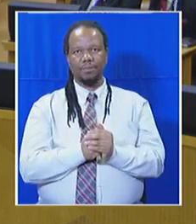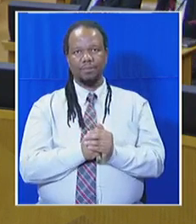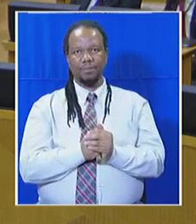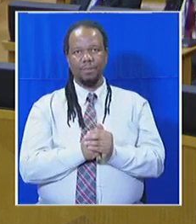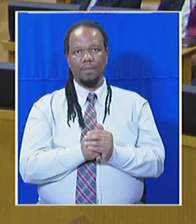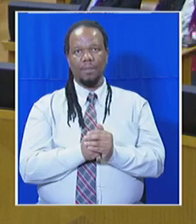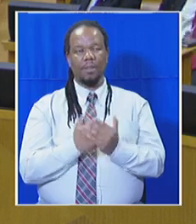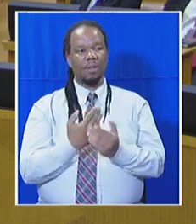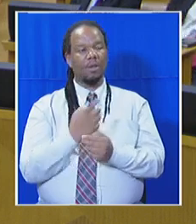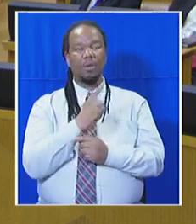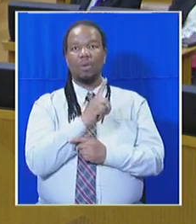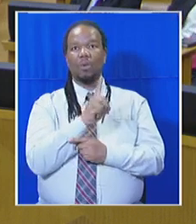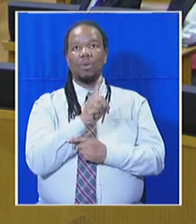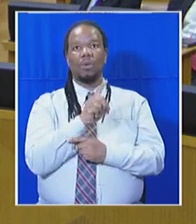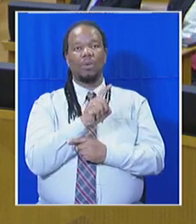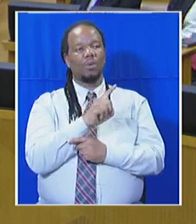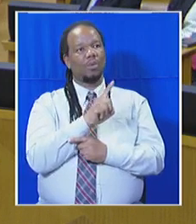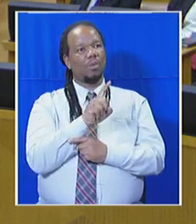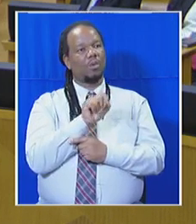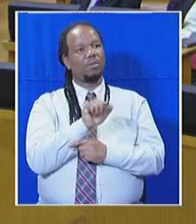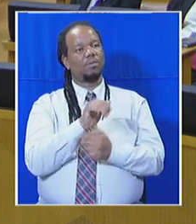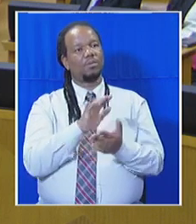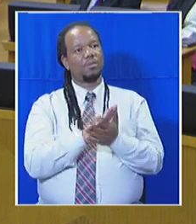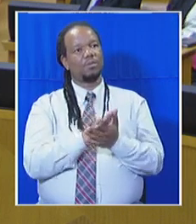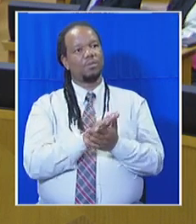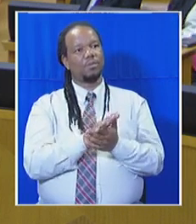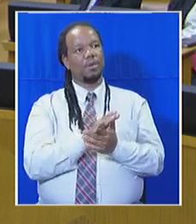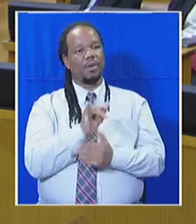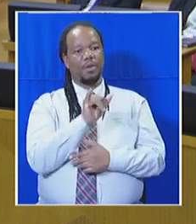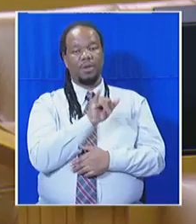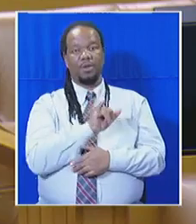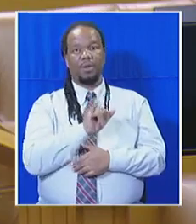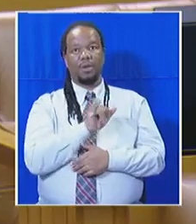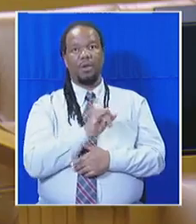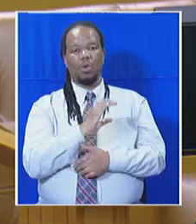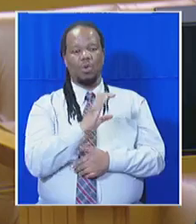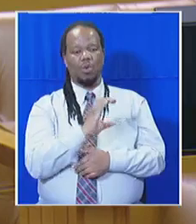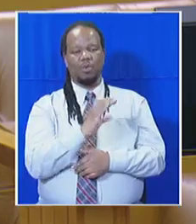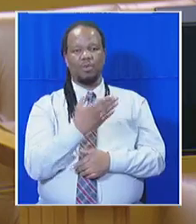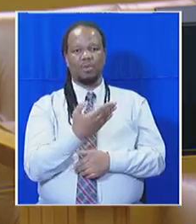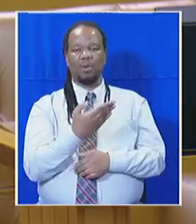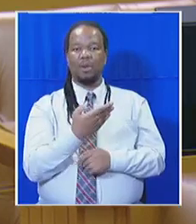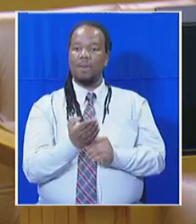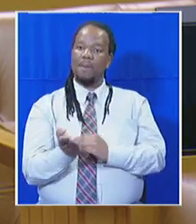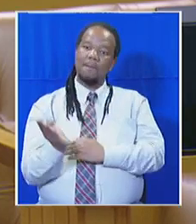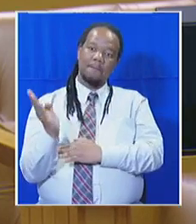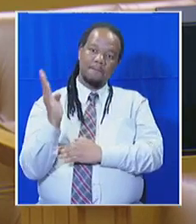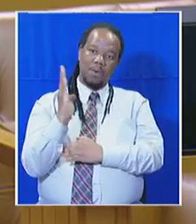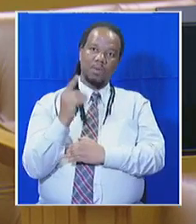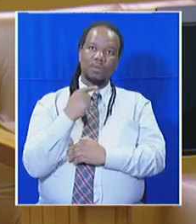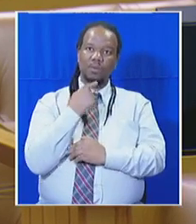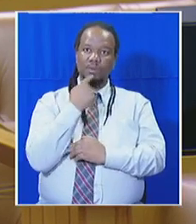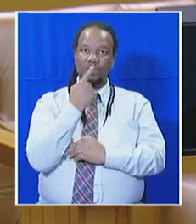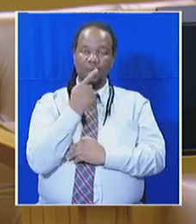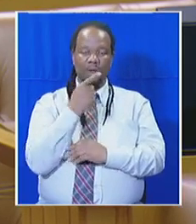My question to our yellow communist here. Minister, this morning you said the qualifying